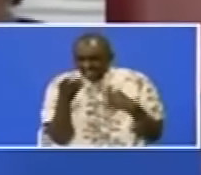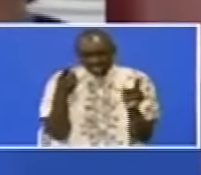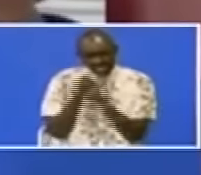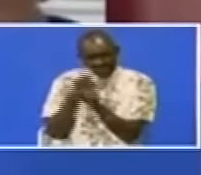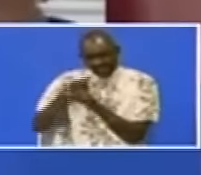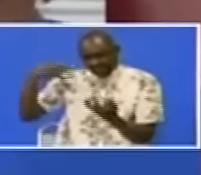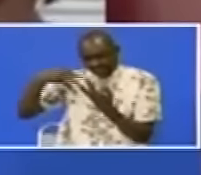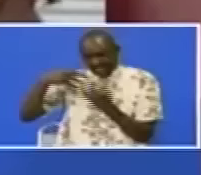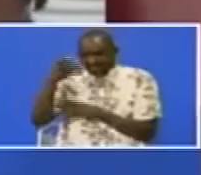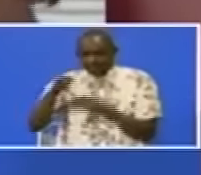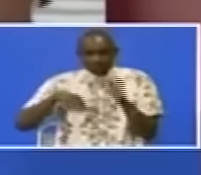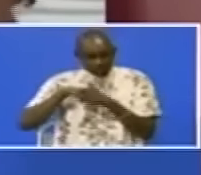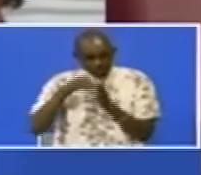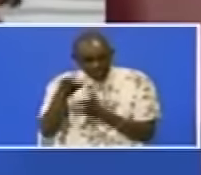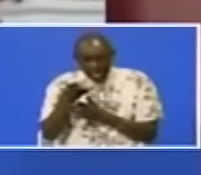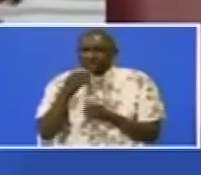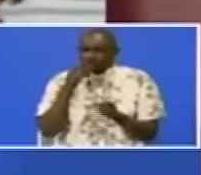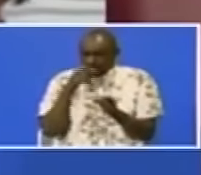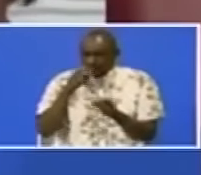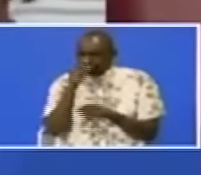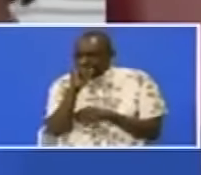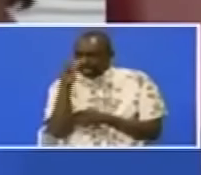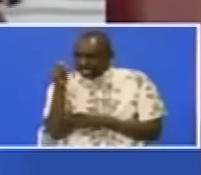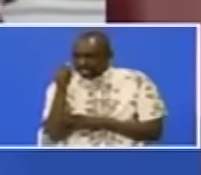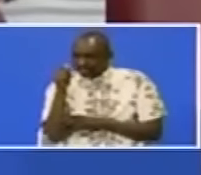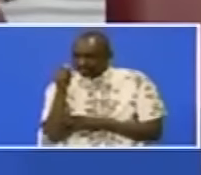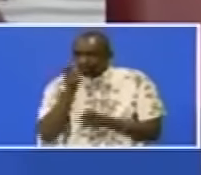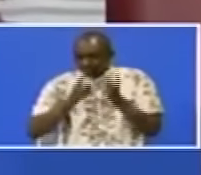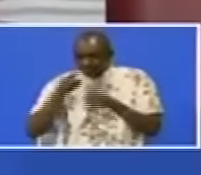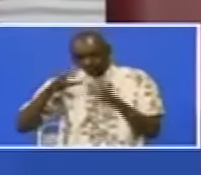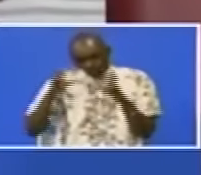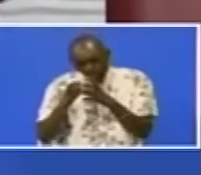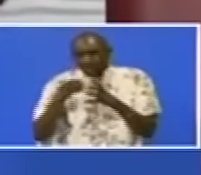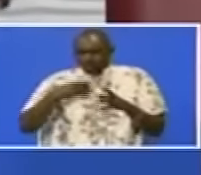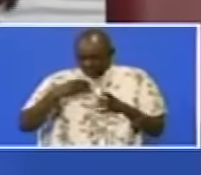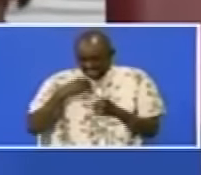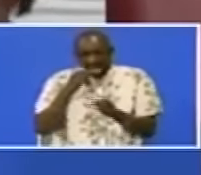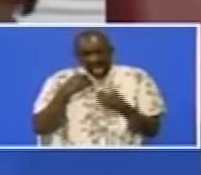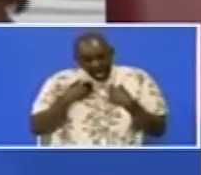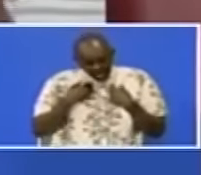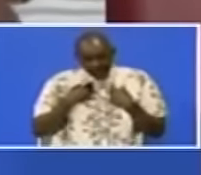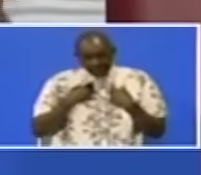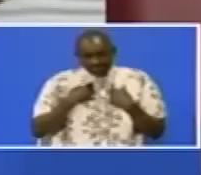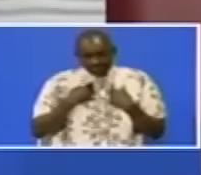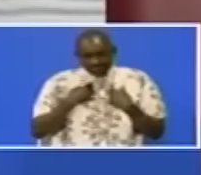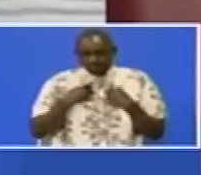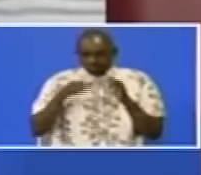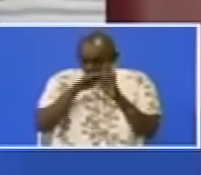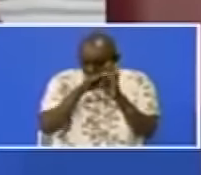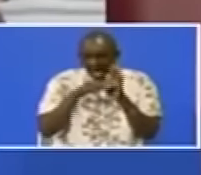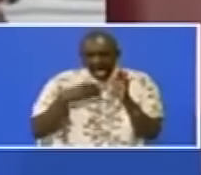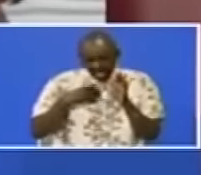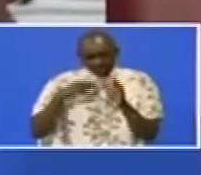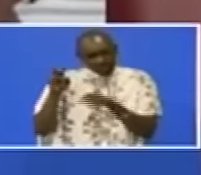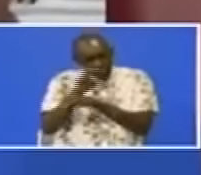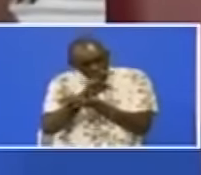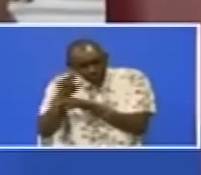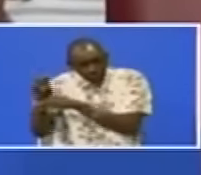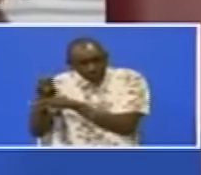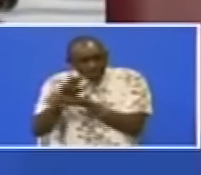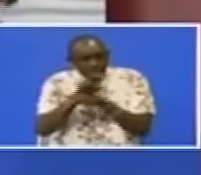federations. And we've done this within our existing rules, and we are now closely monitoring and